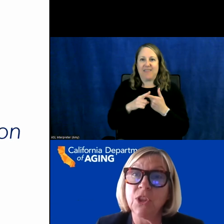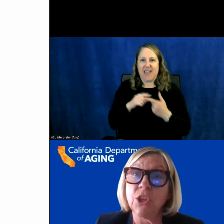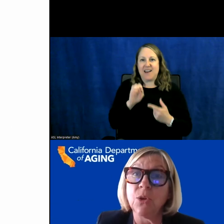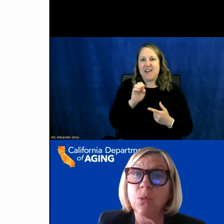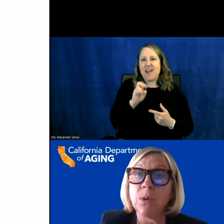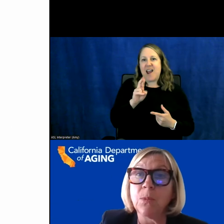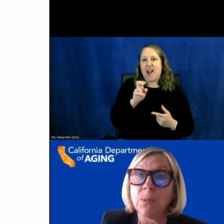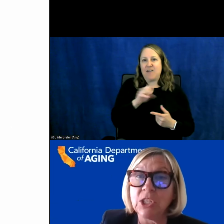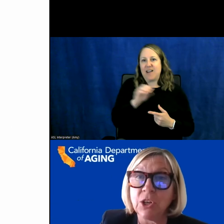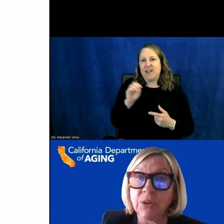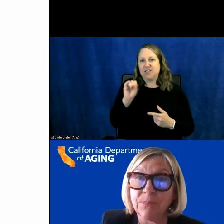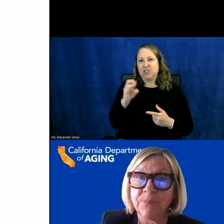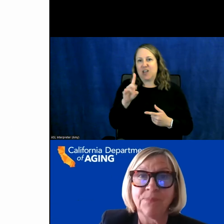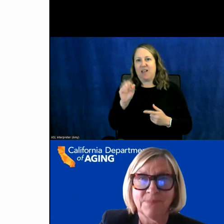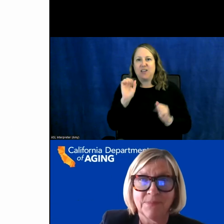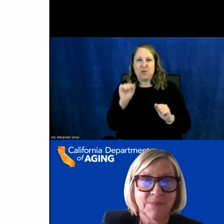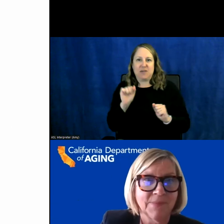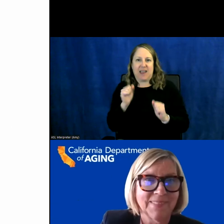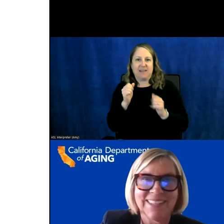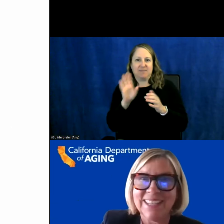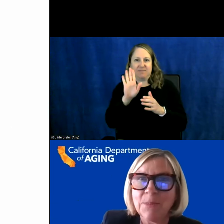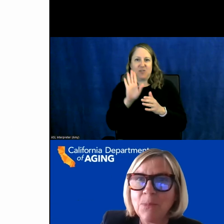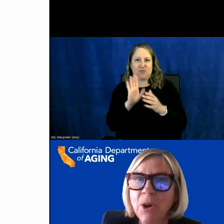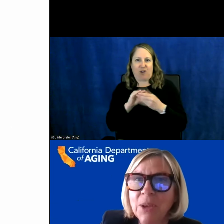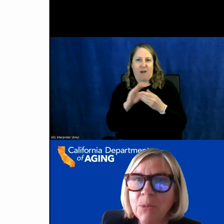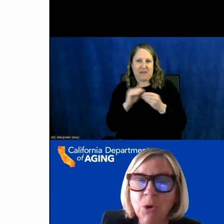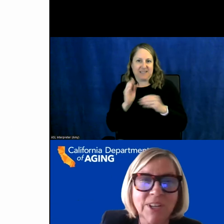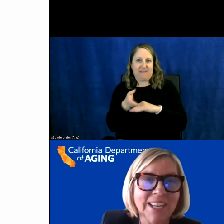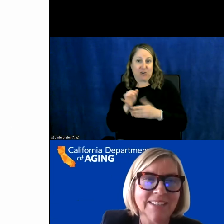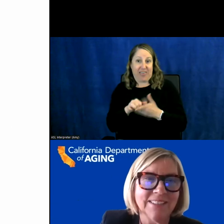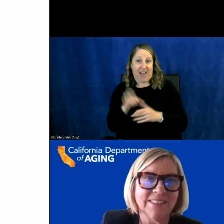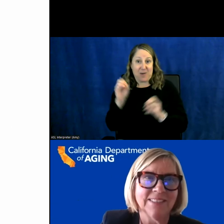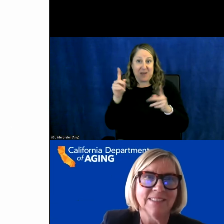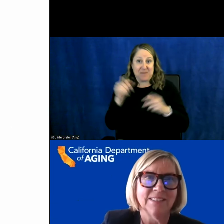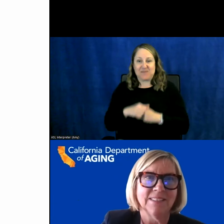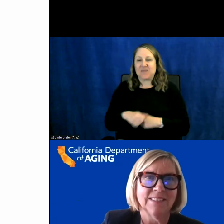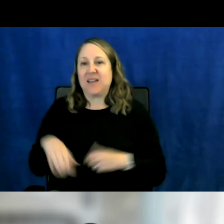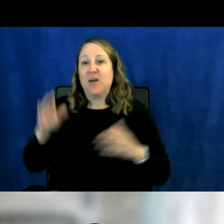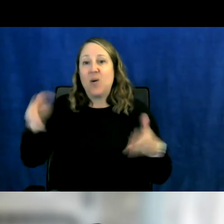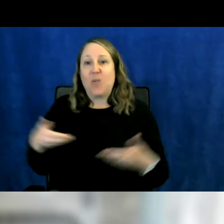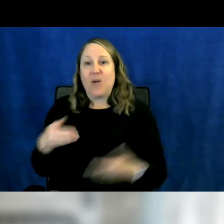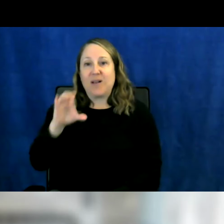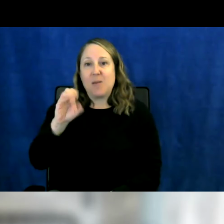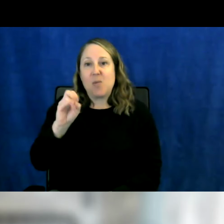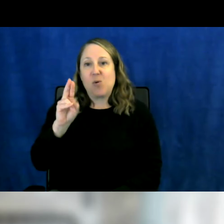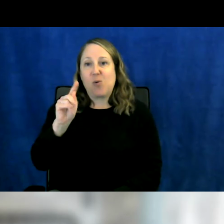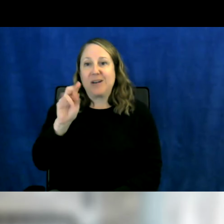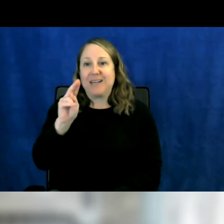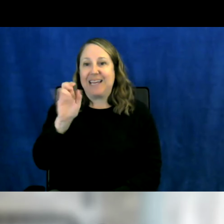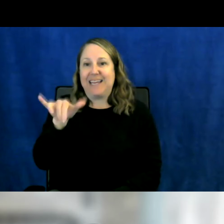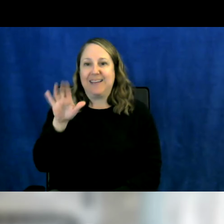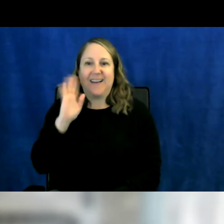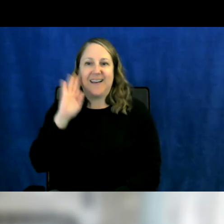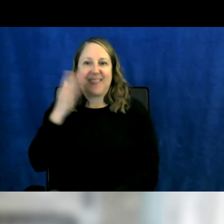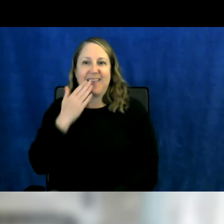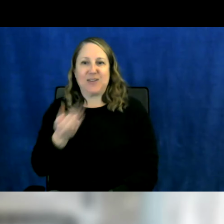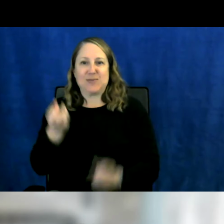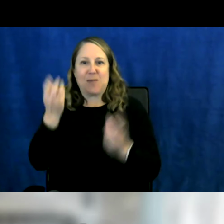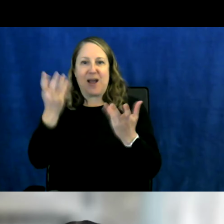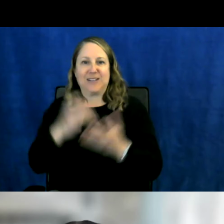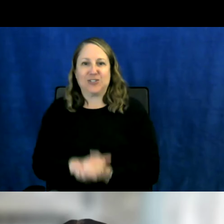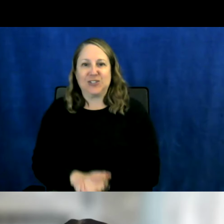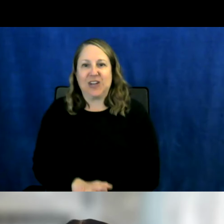resume with you when we return. Welcome, Courtney. All right, great. Thank you so much. I did